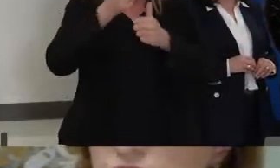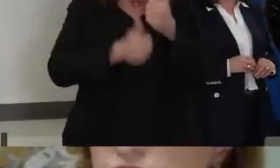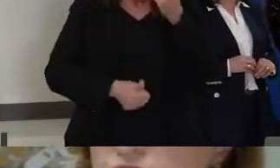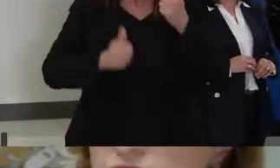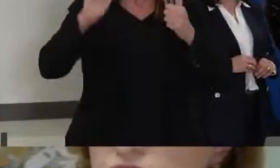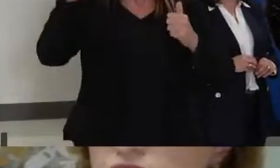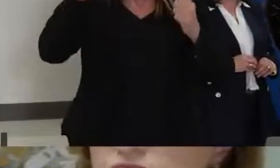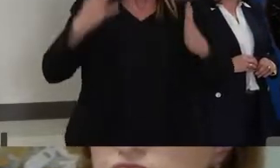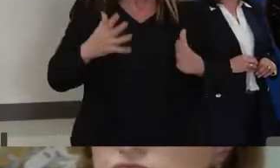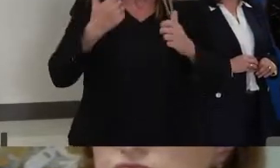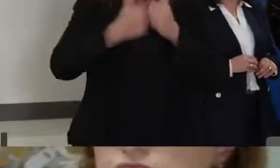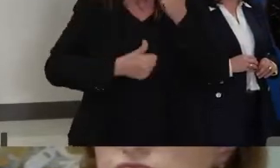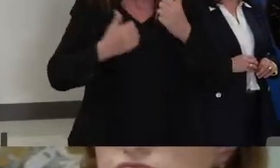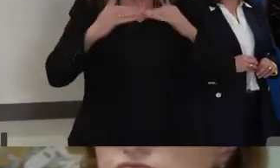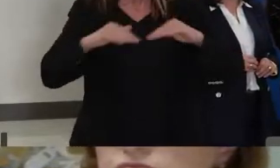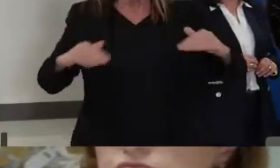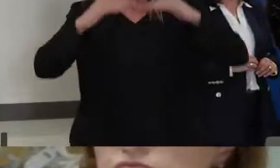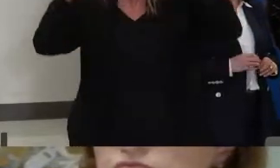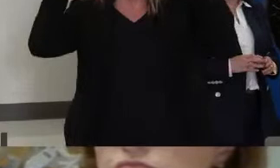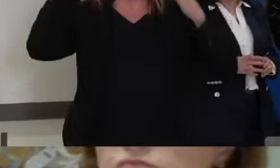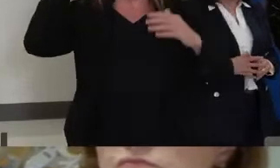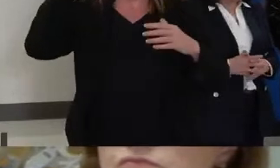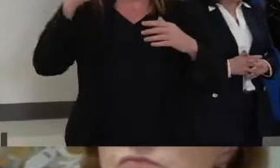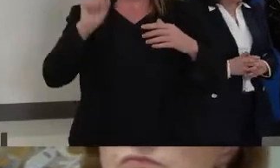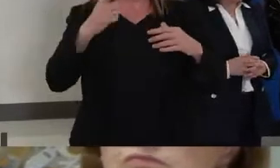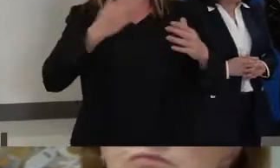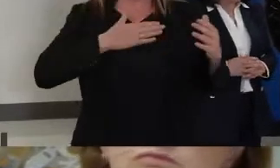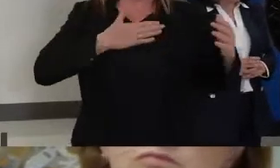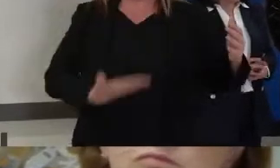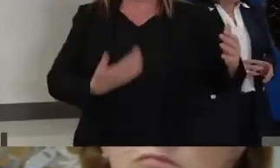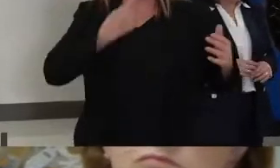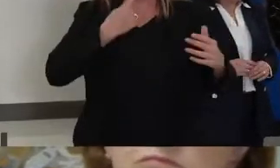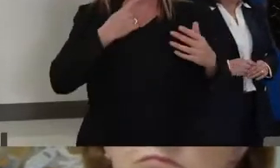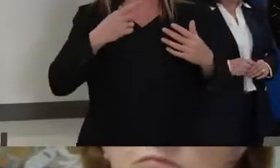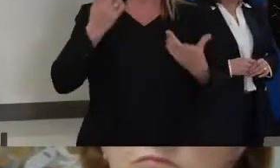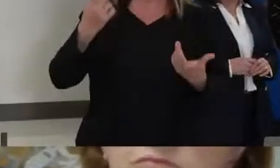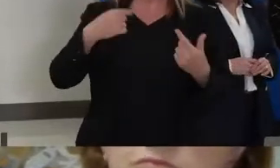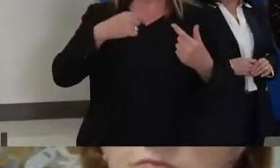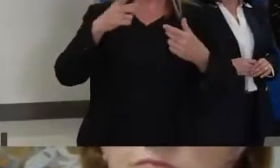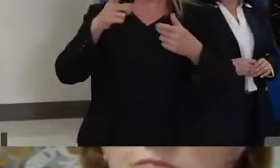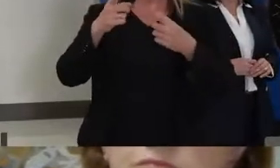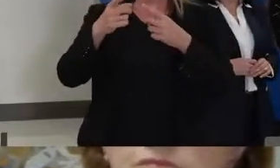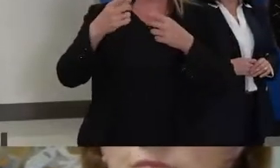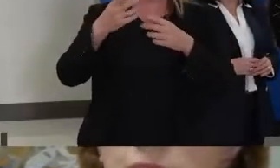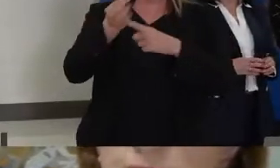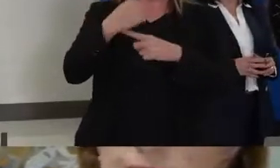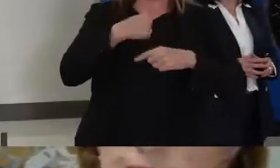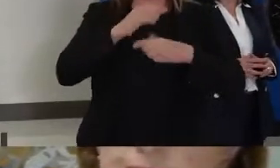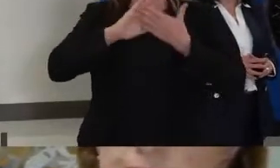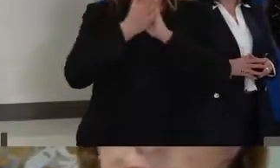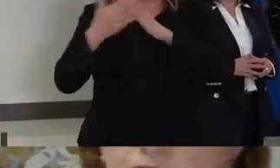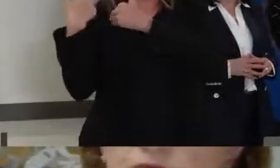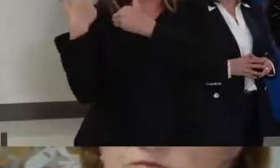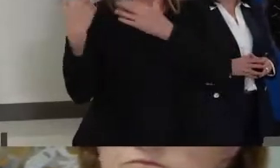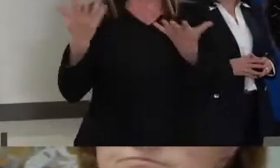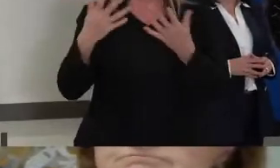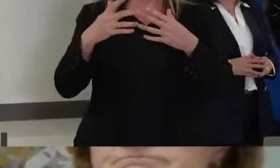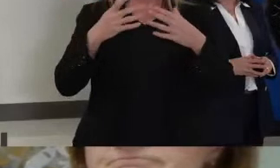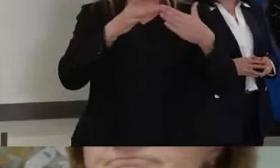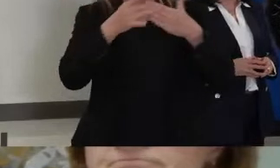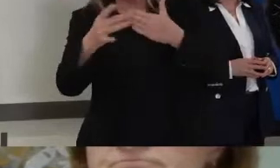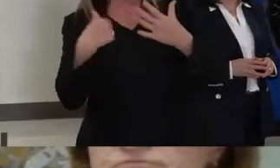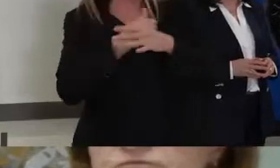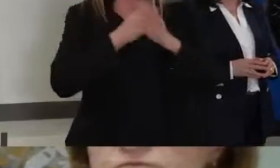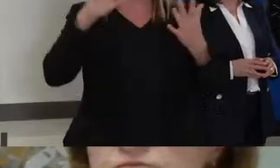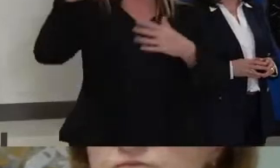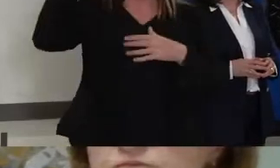at every level of government should be willing to say, yes, hold us accountable. Point us in the direction that we're required to do, because in government